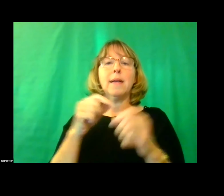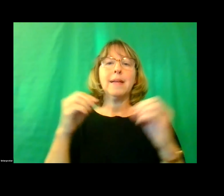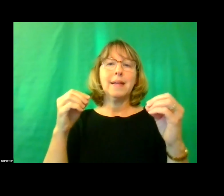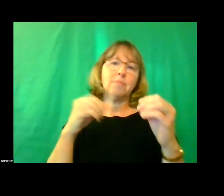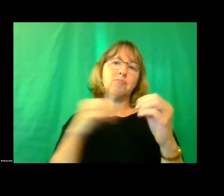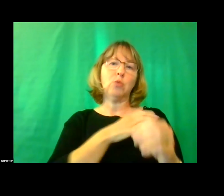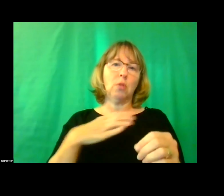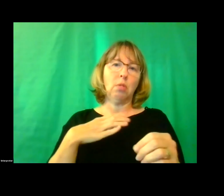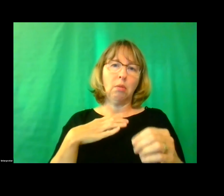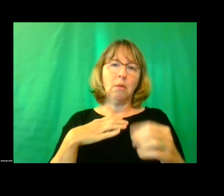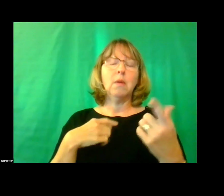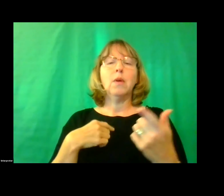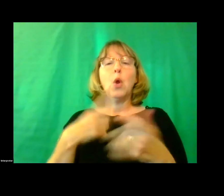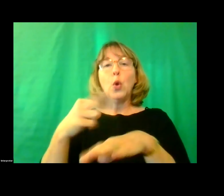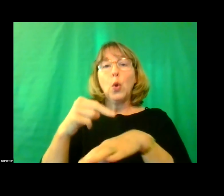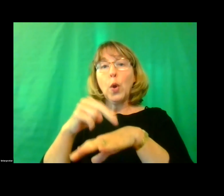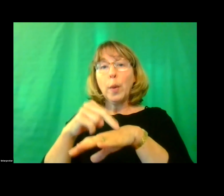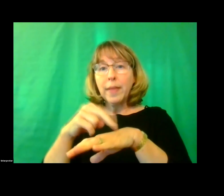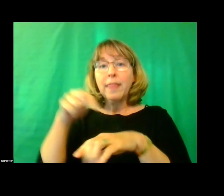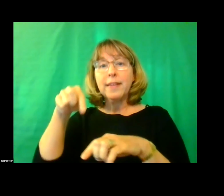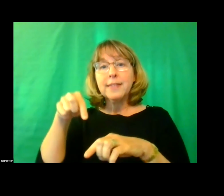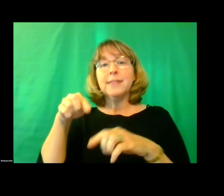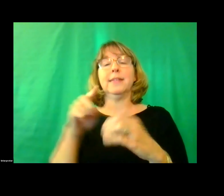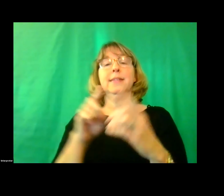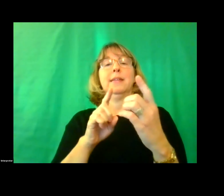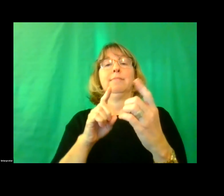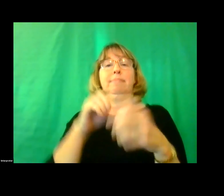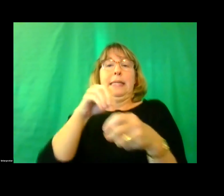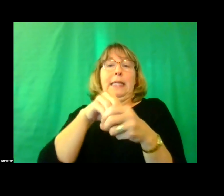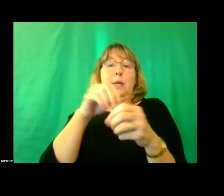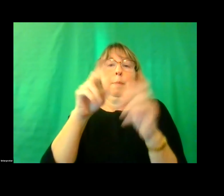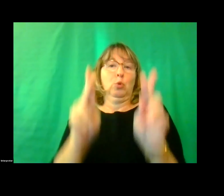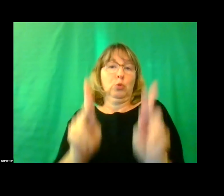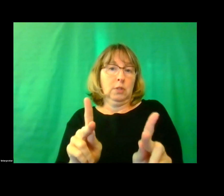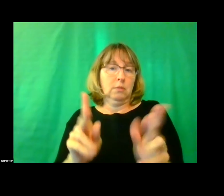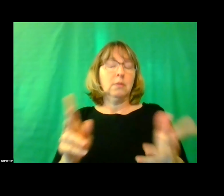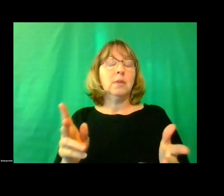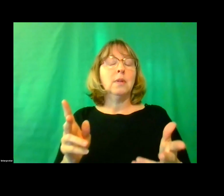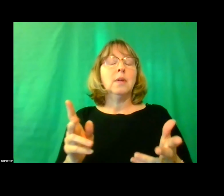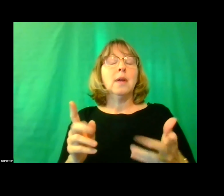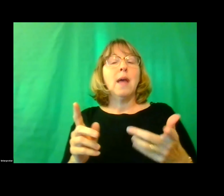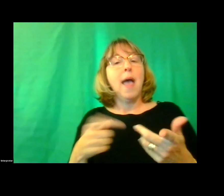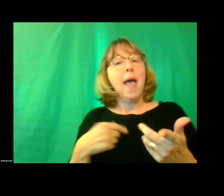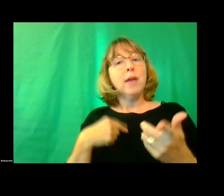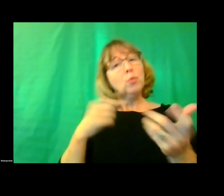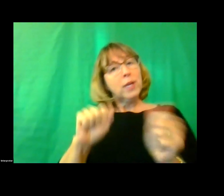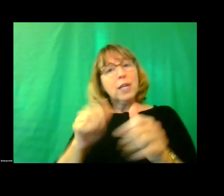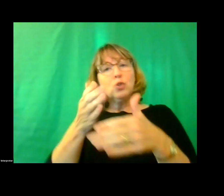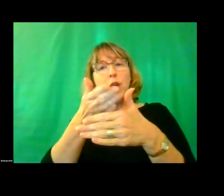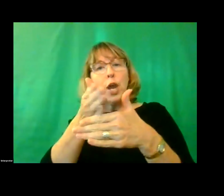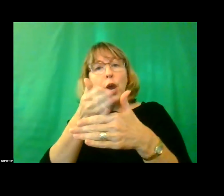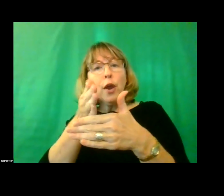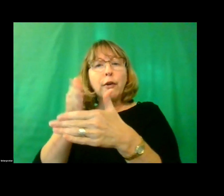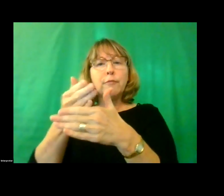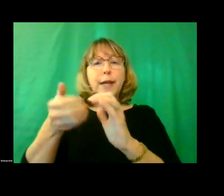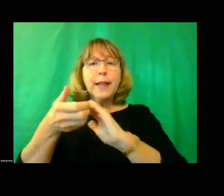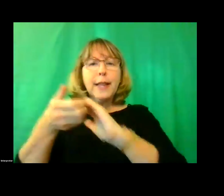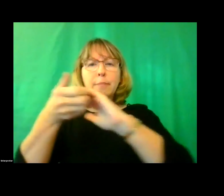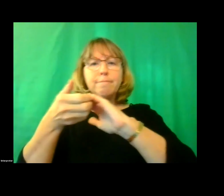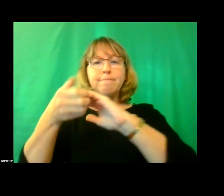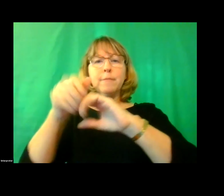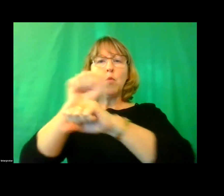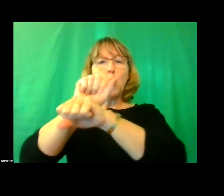tradition that occurs during Meliora weekend, Med Talks is an opportunity for us to share the innovative, collaborative work that